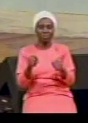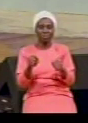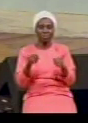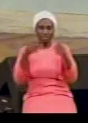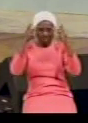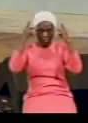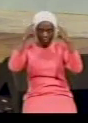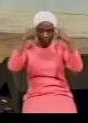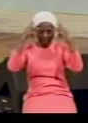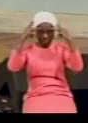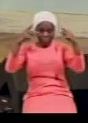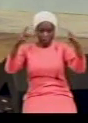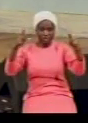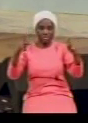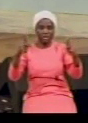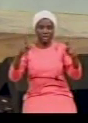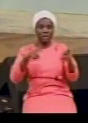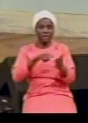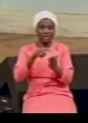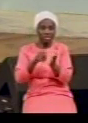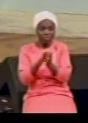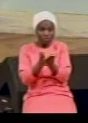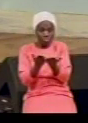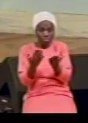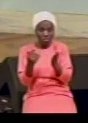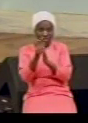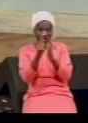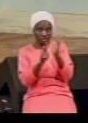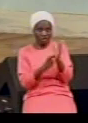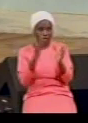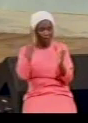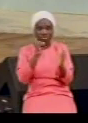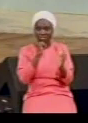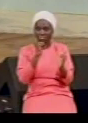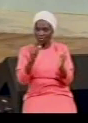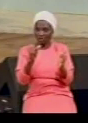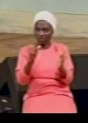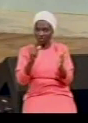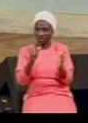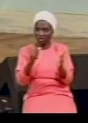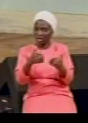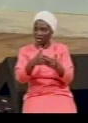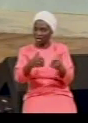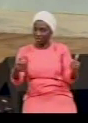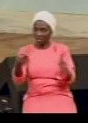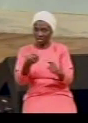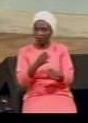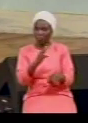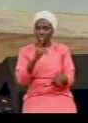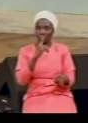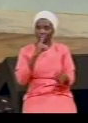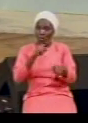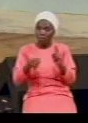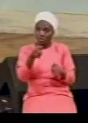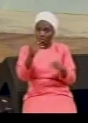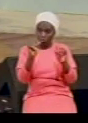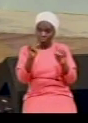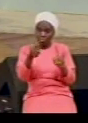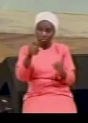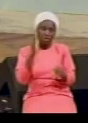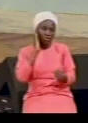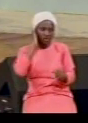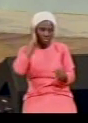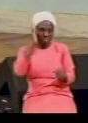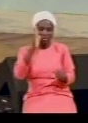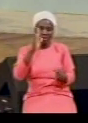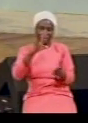not depart out of thy mouth, but thou shalt meditate therein day and